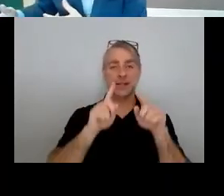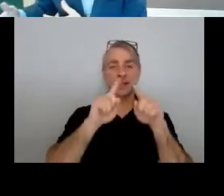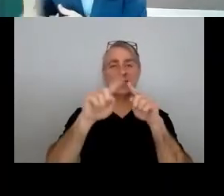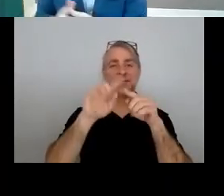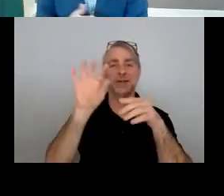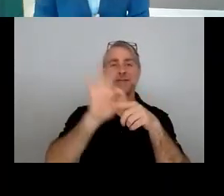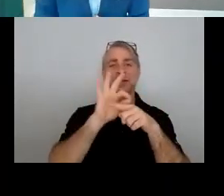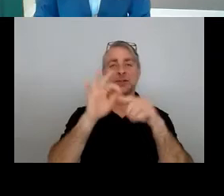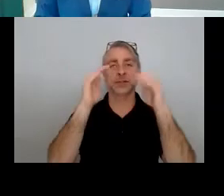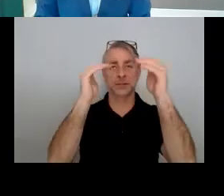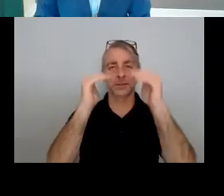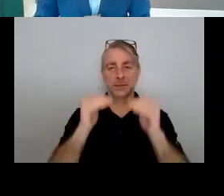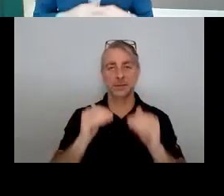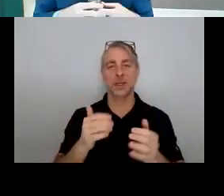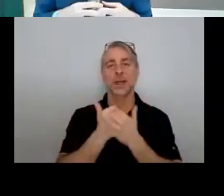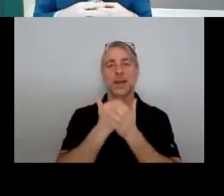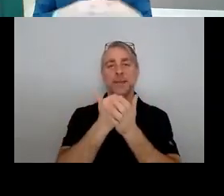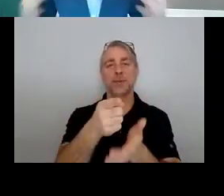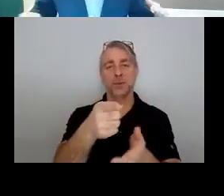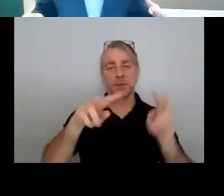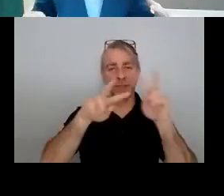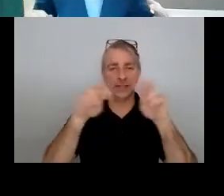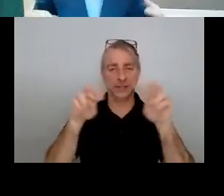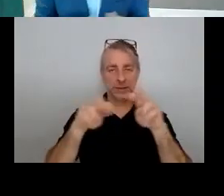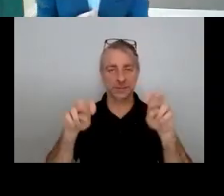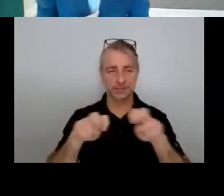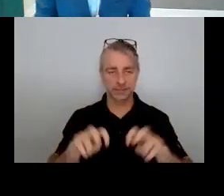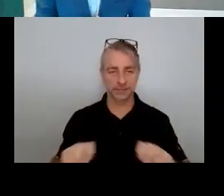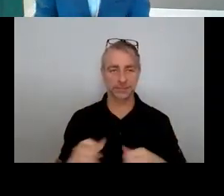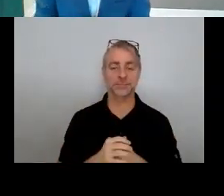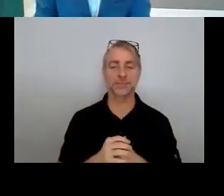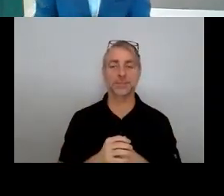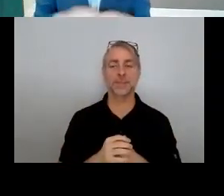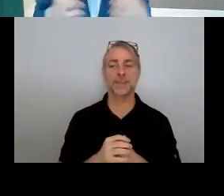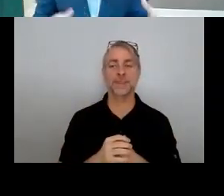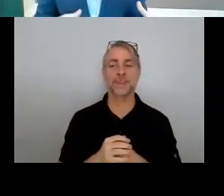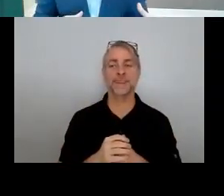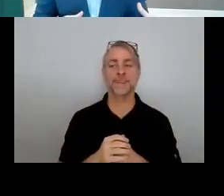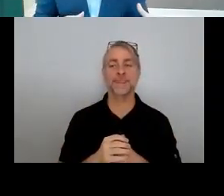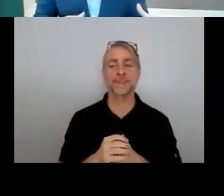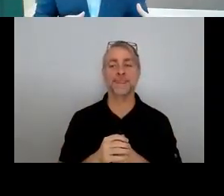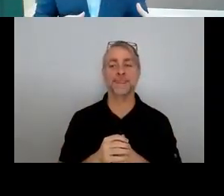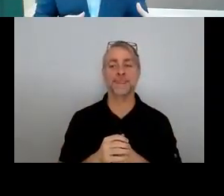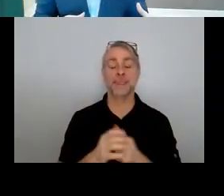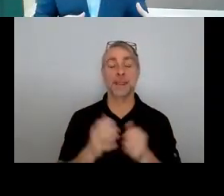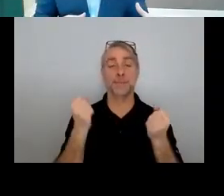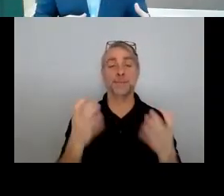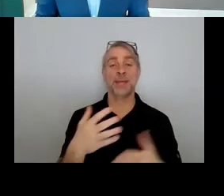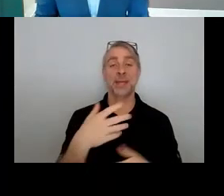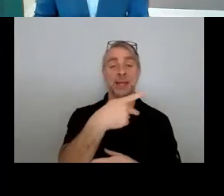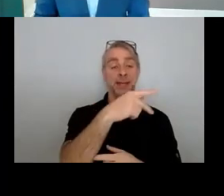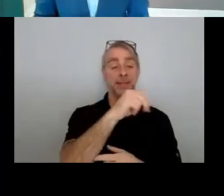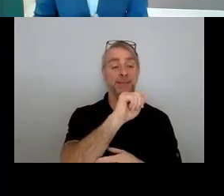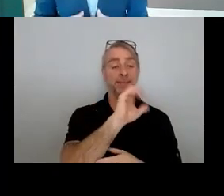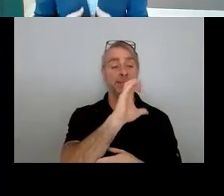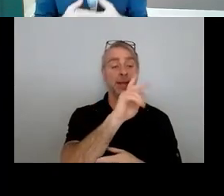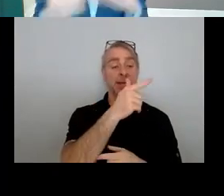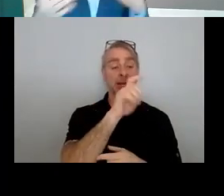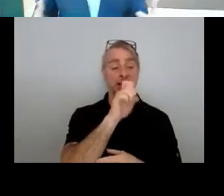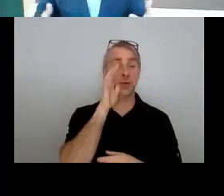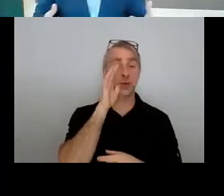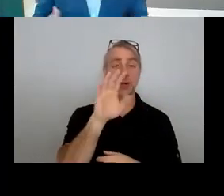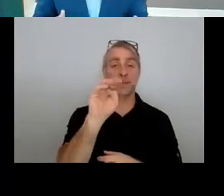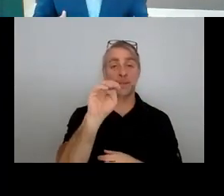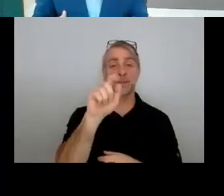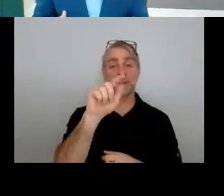some analysis. And there are many packages that will do meta-analytic calculations, but